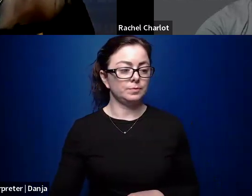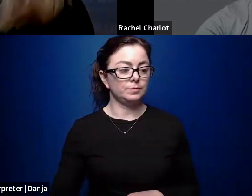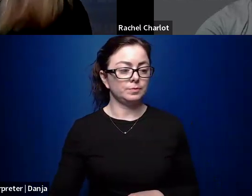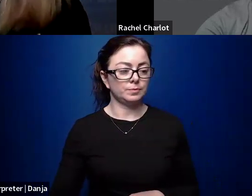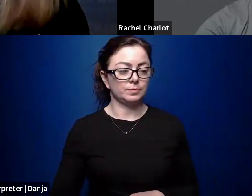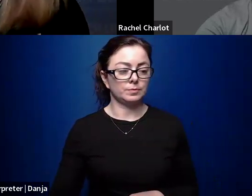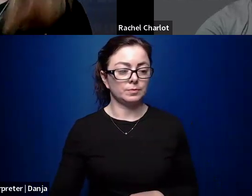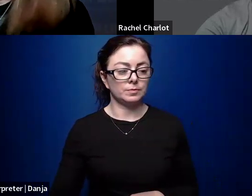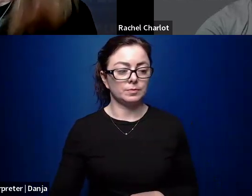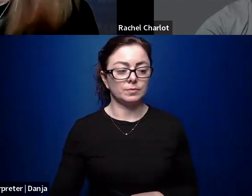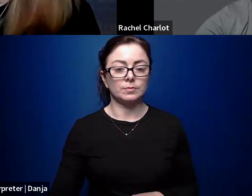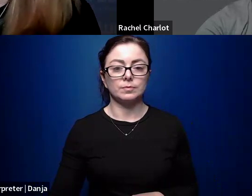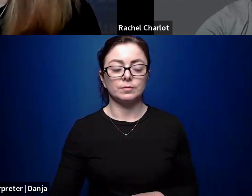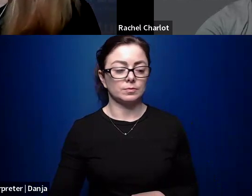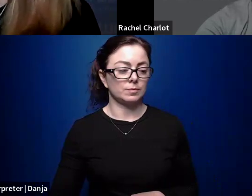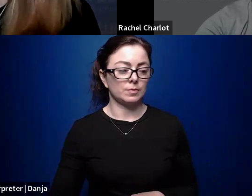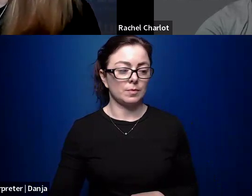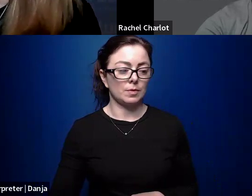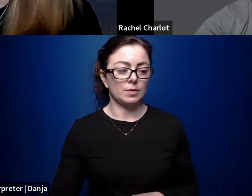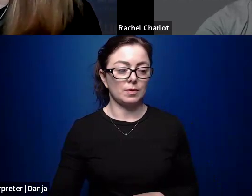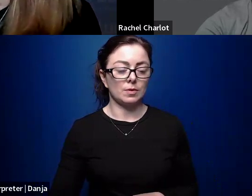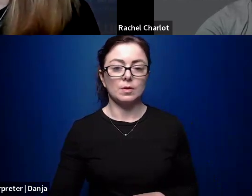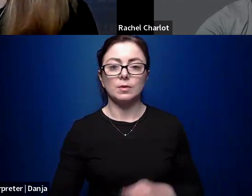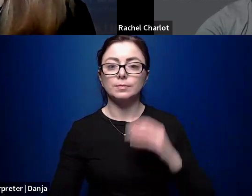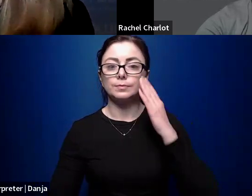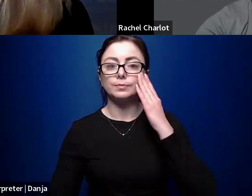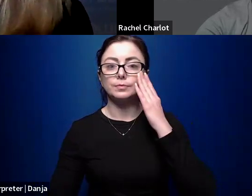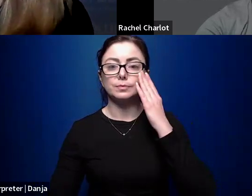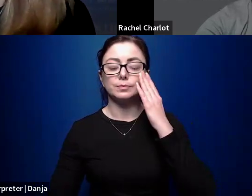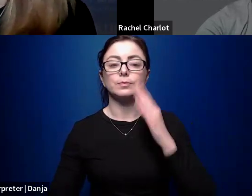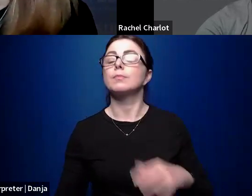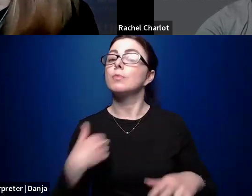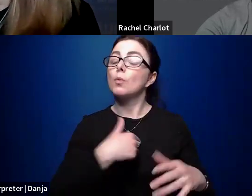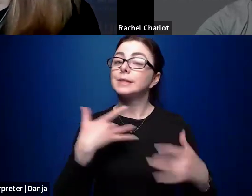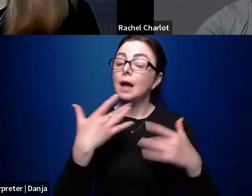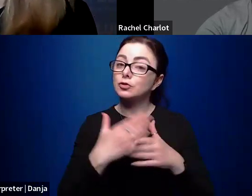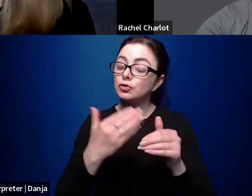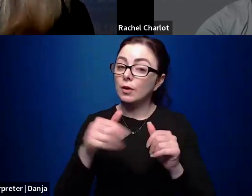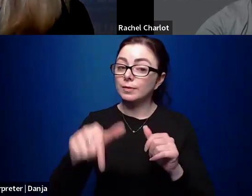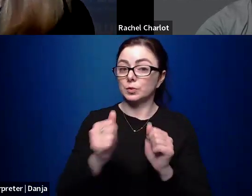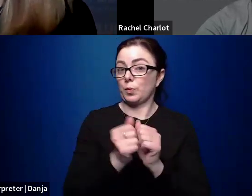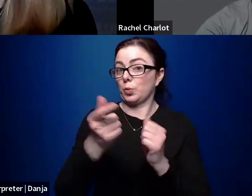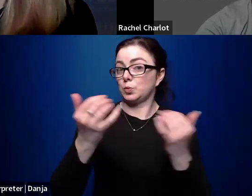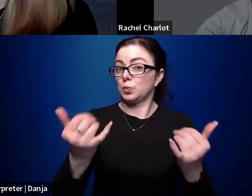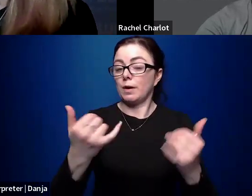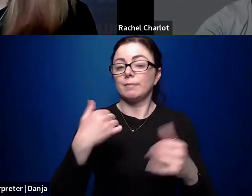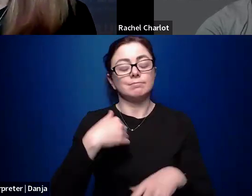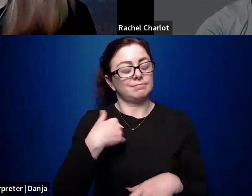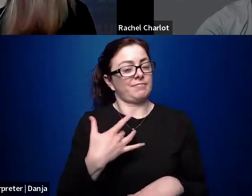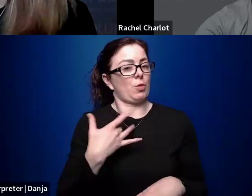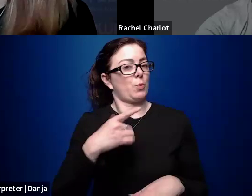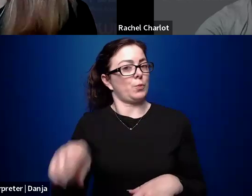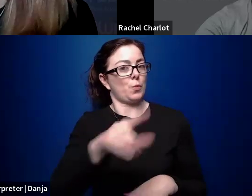Health Specialty Clinics. And we're excited to share this with you today. I think you'll enjoy these stories. We